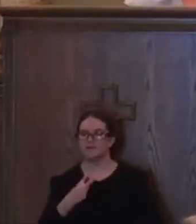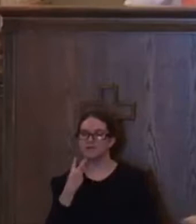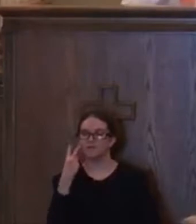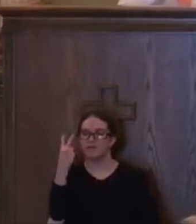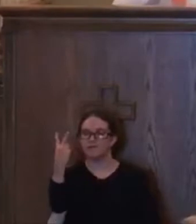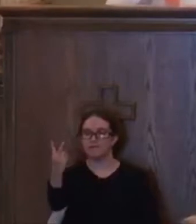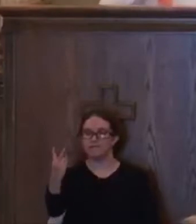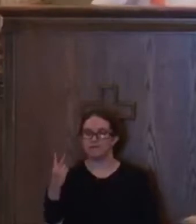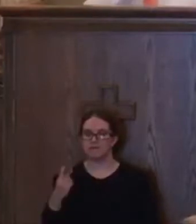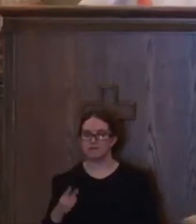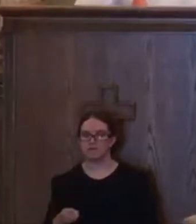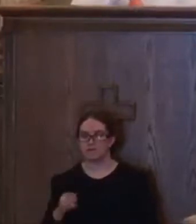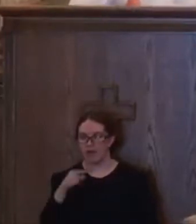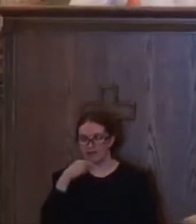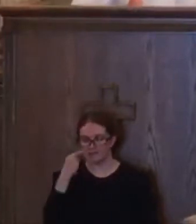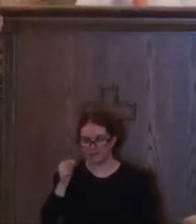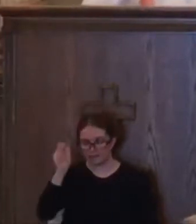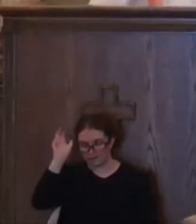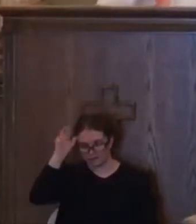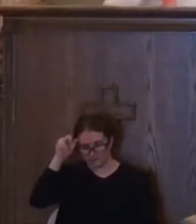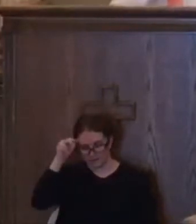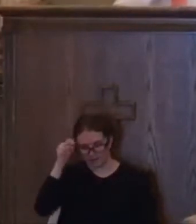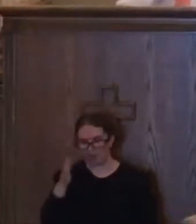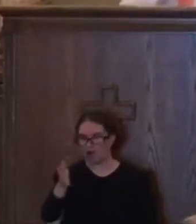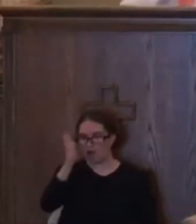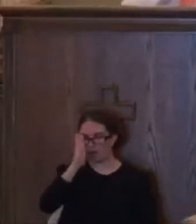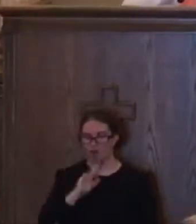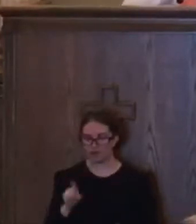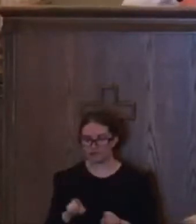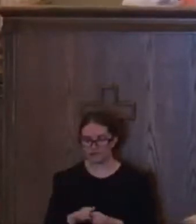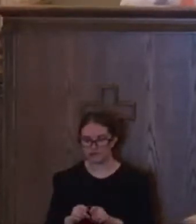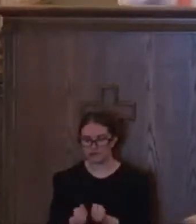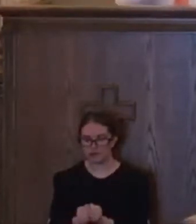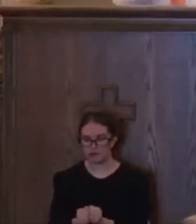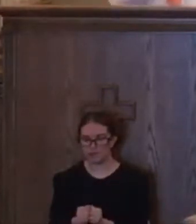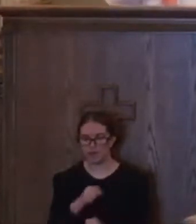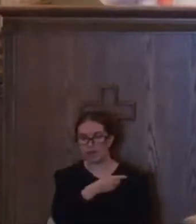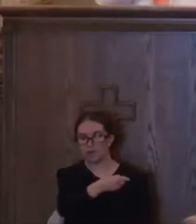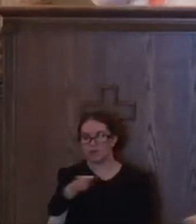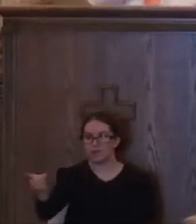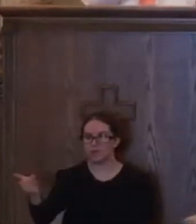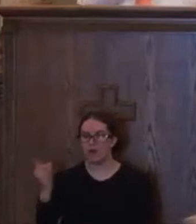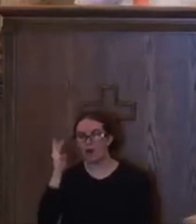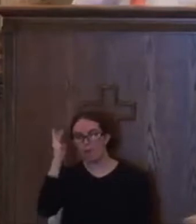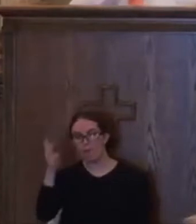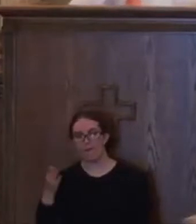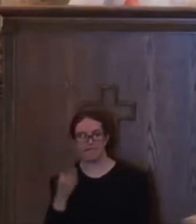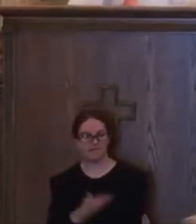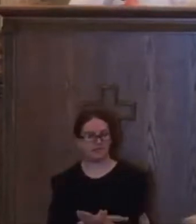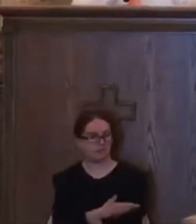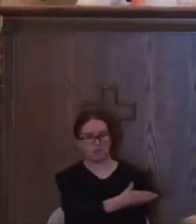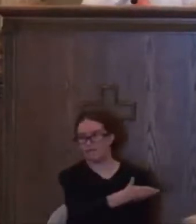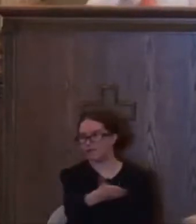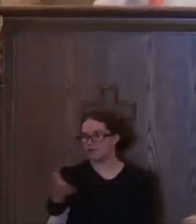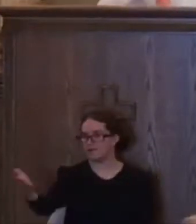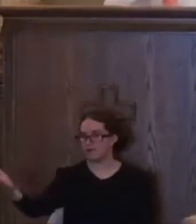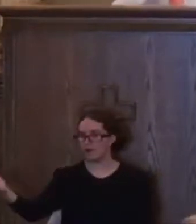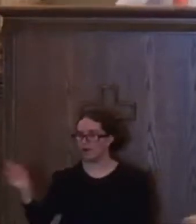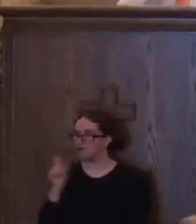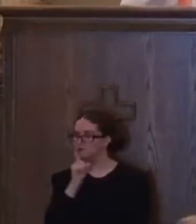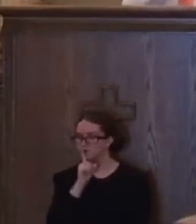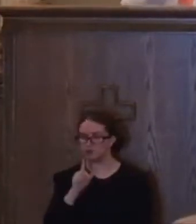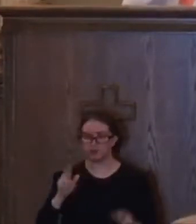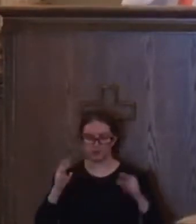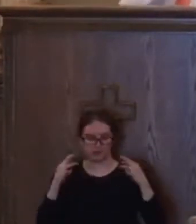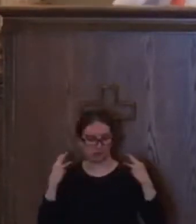voice. By letting the devil know that God is still with you. I wonder this morning if anybody is really wanting to